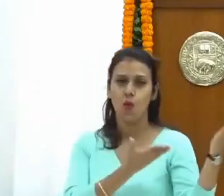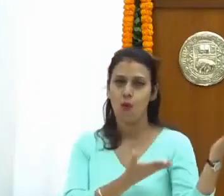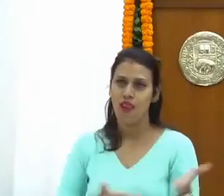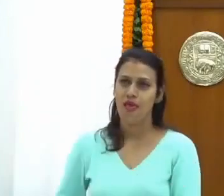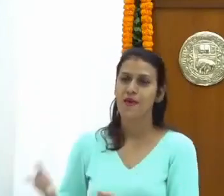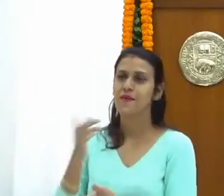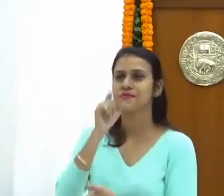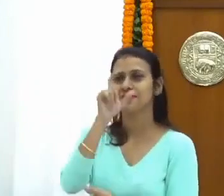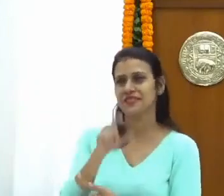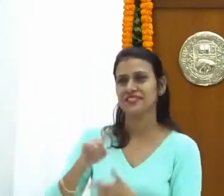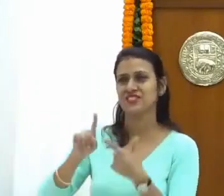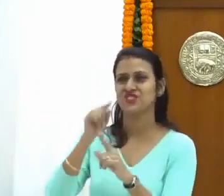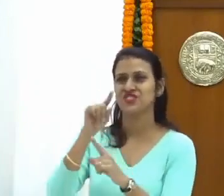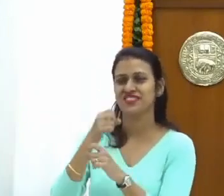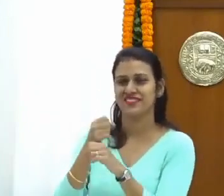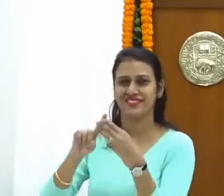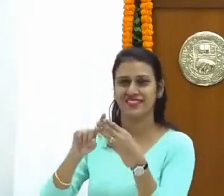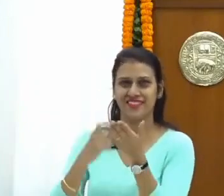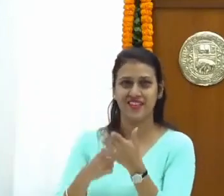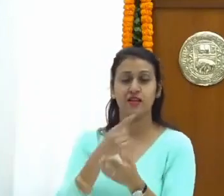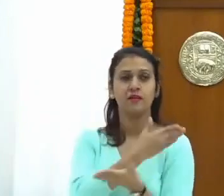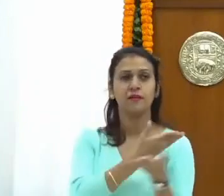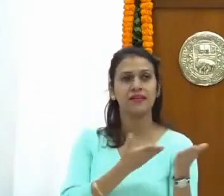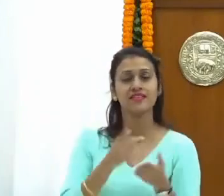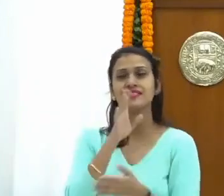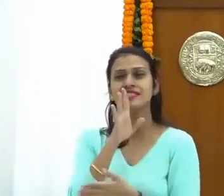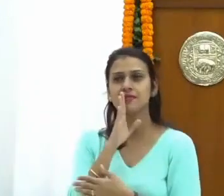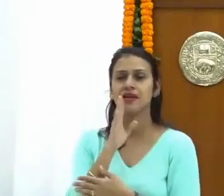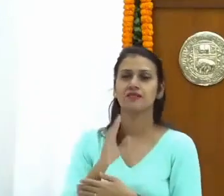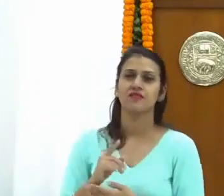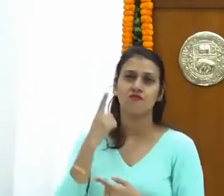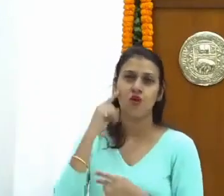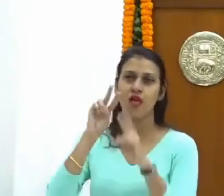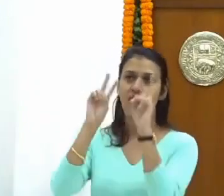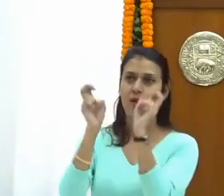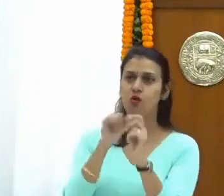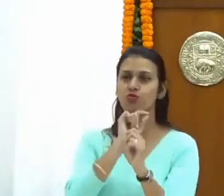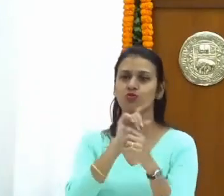Mohammed and request him to deliver his views on the subject. Thank you.